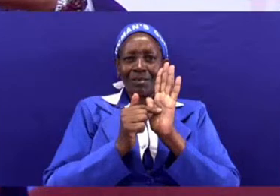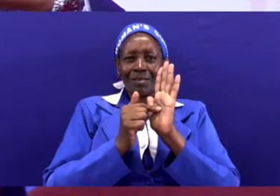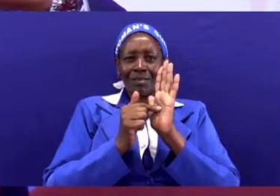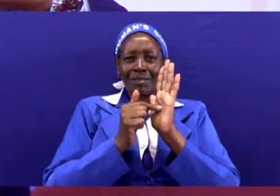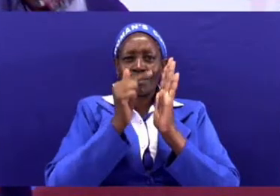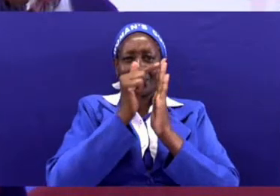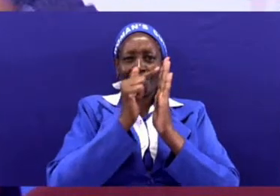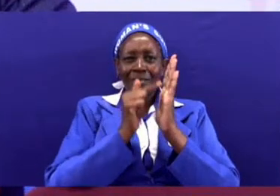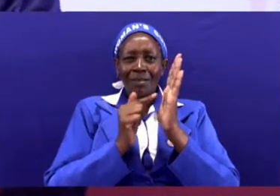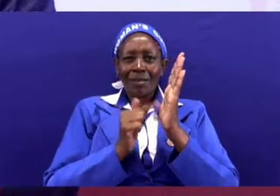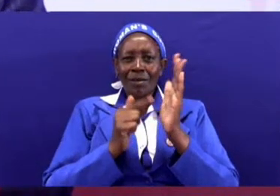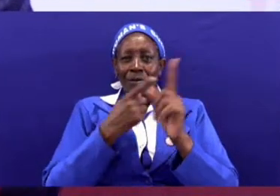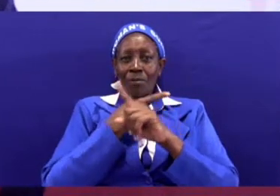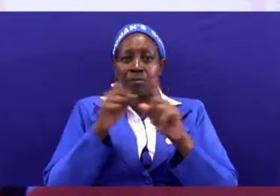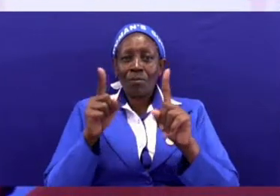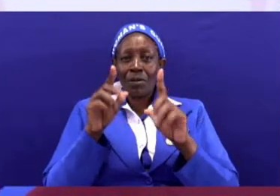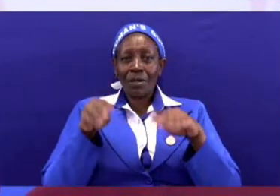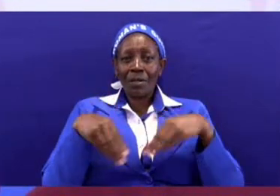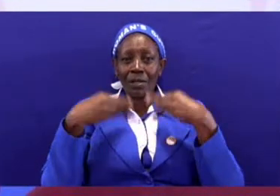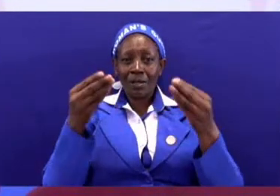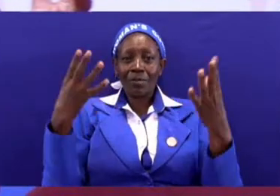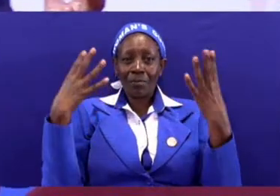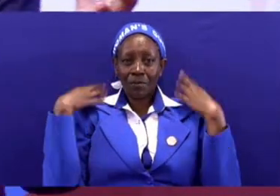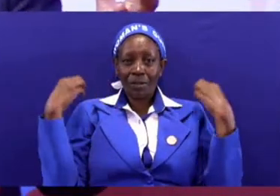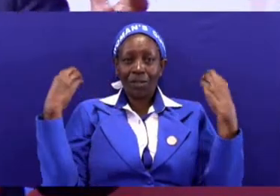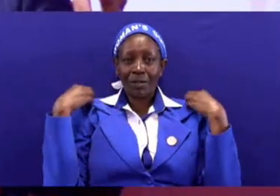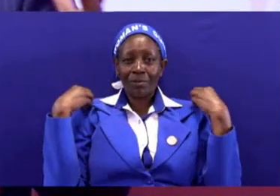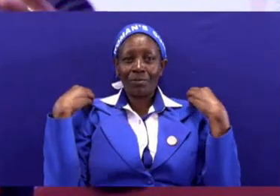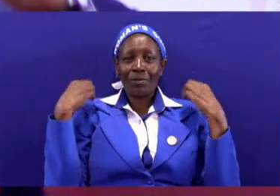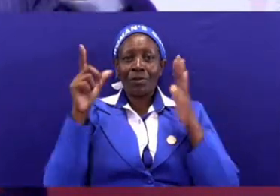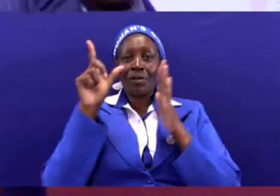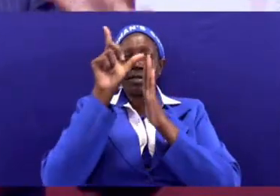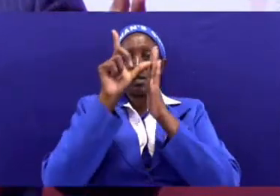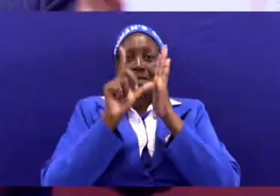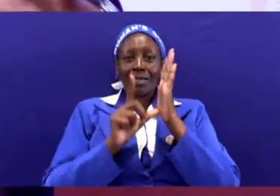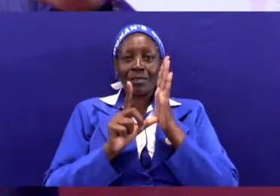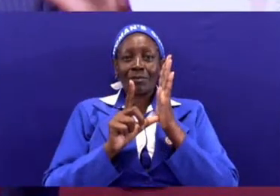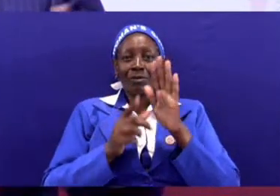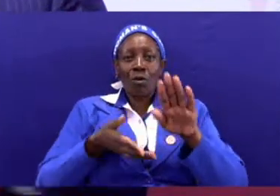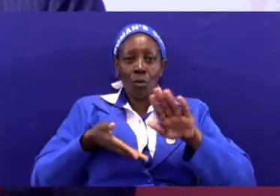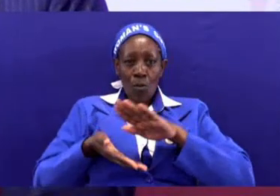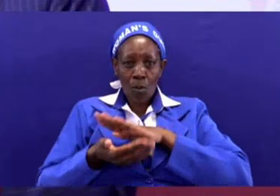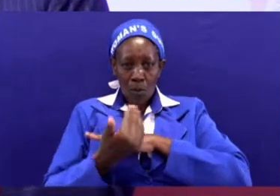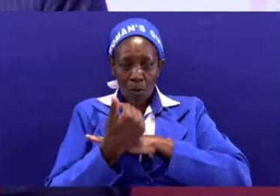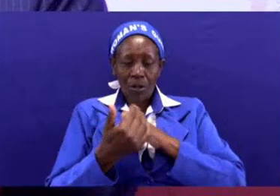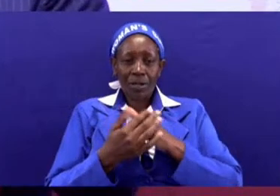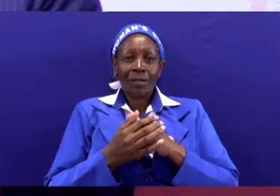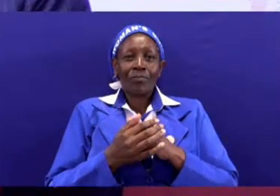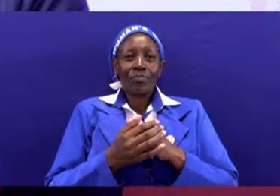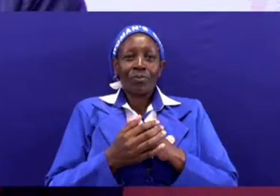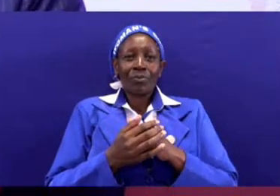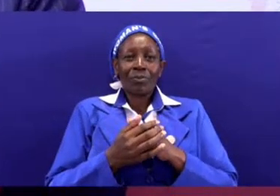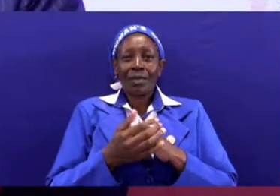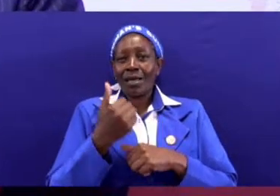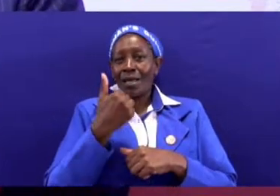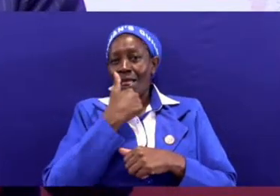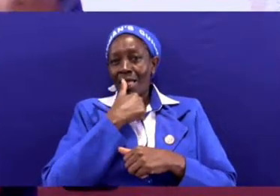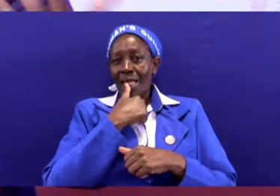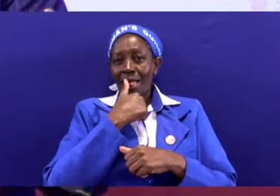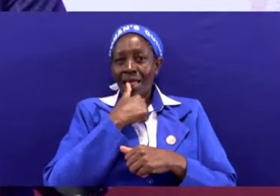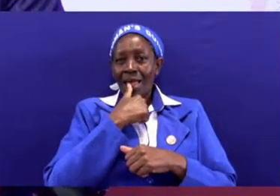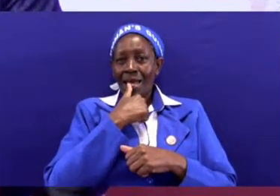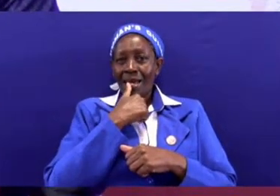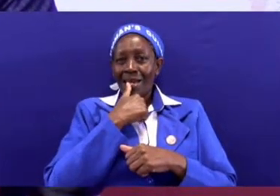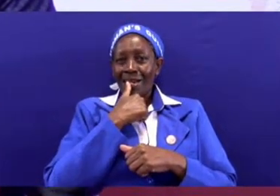giving them a practical lesson. On that Maundy Thursday, which is set up in the context of the Lord's Supper, we find him with